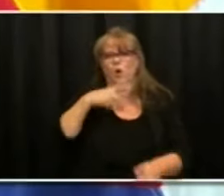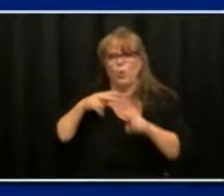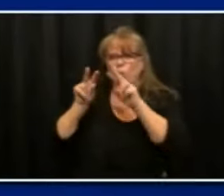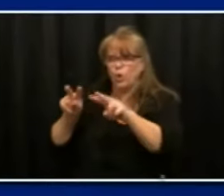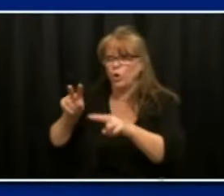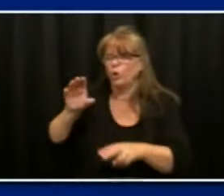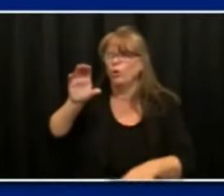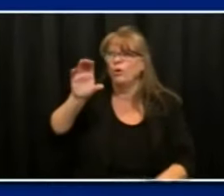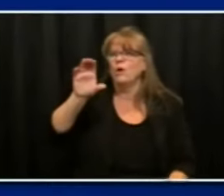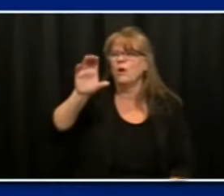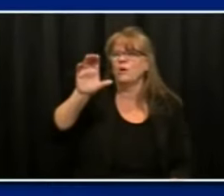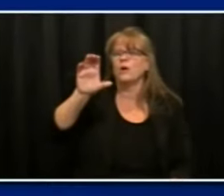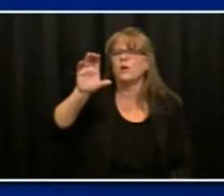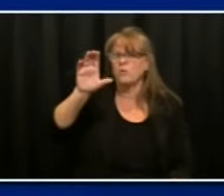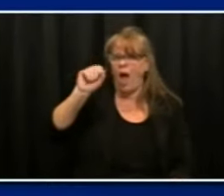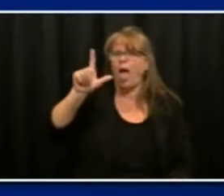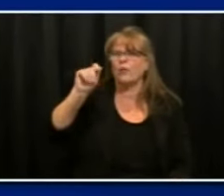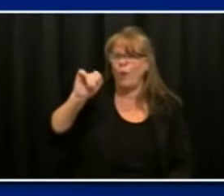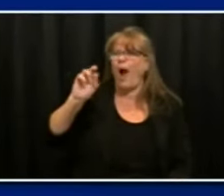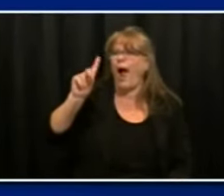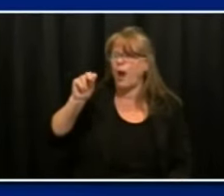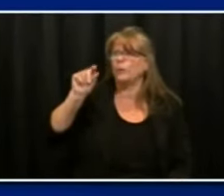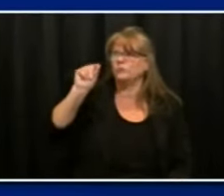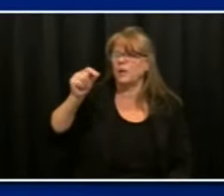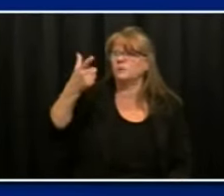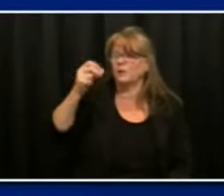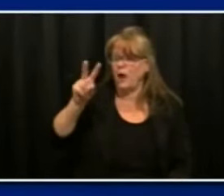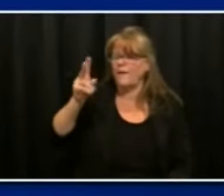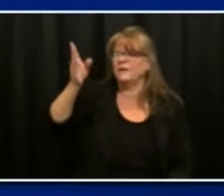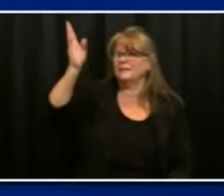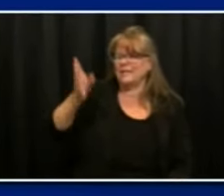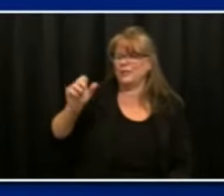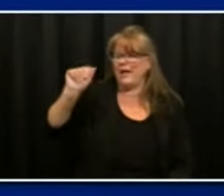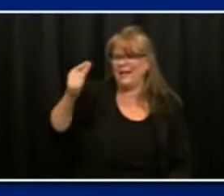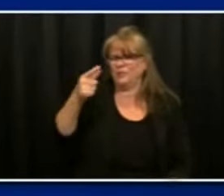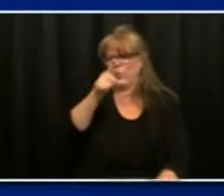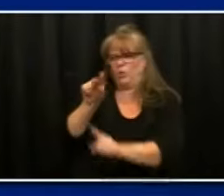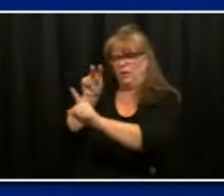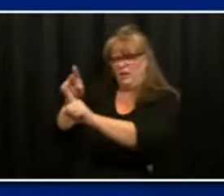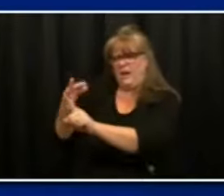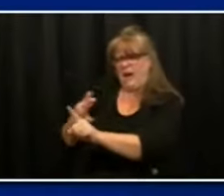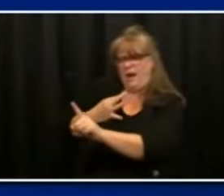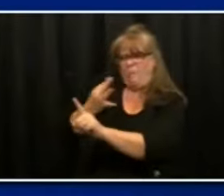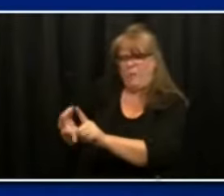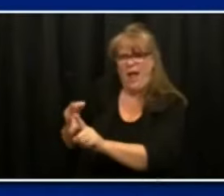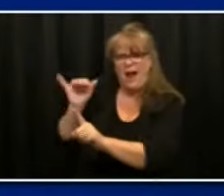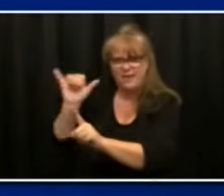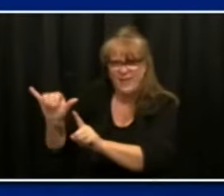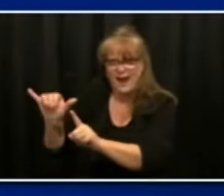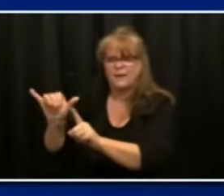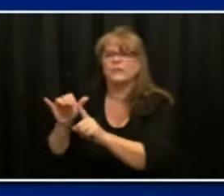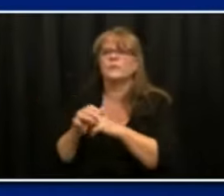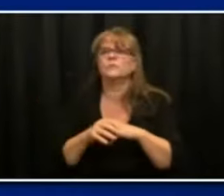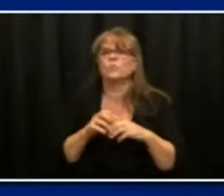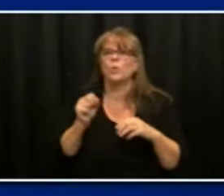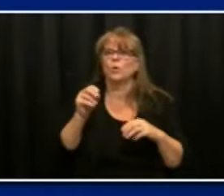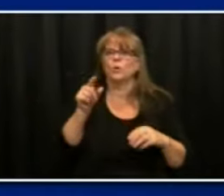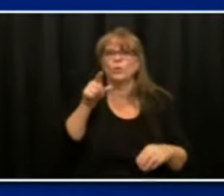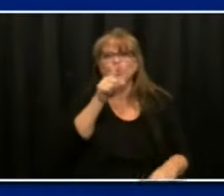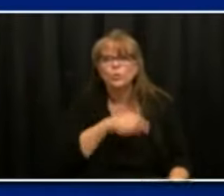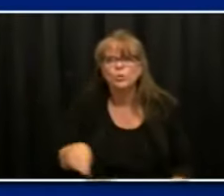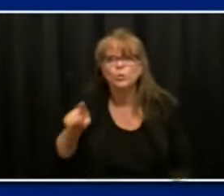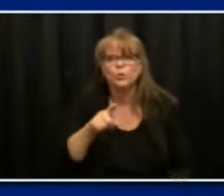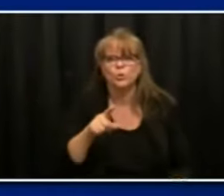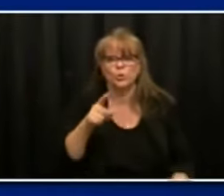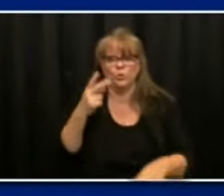colorado.gov/ag, and apply today. And lastly, for all the consumers out there, you can also help today by buying directly